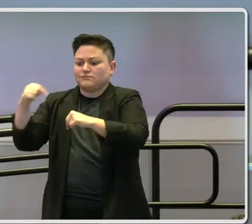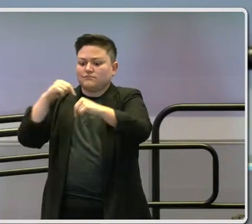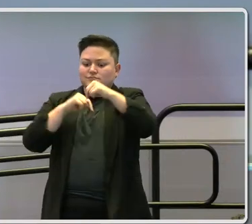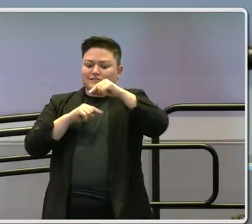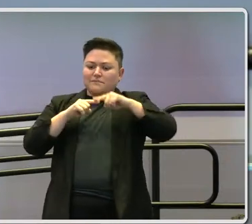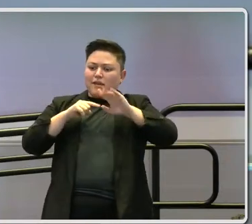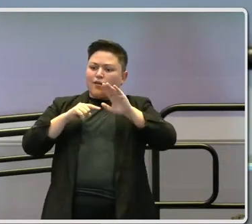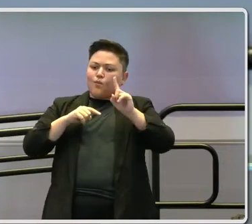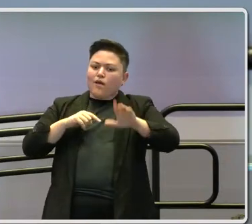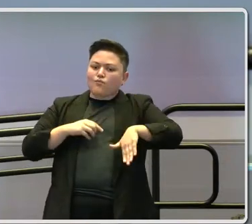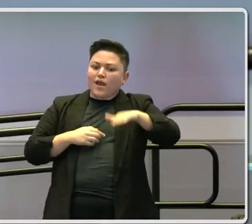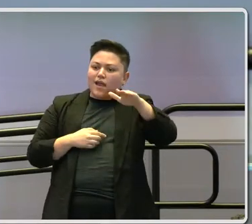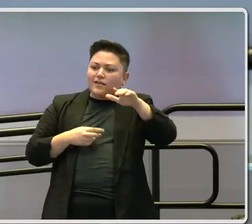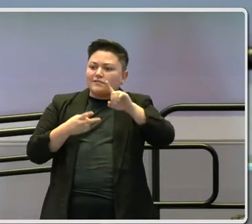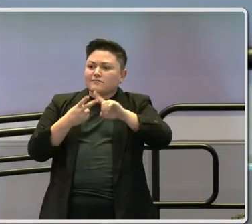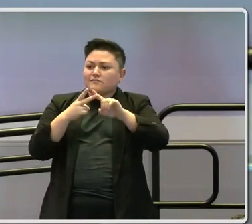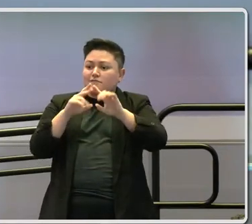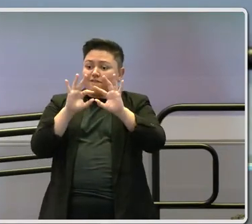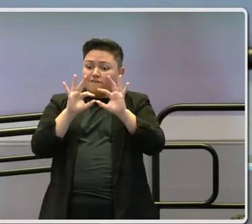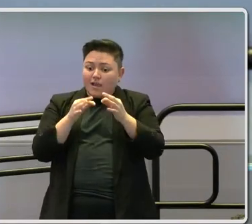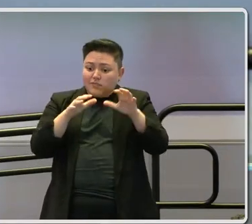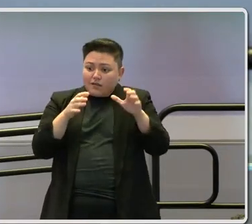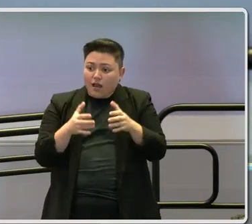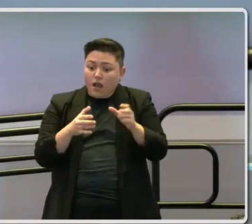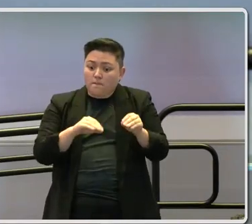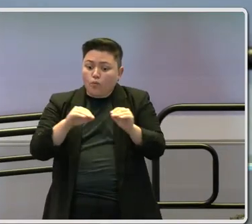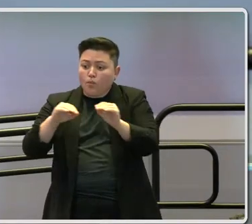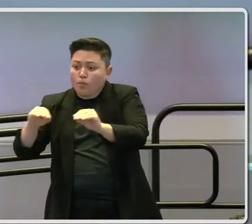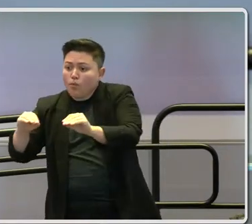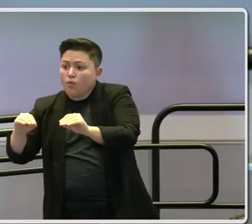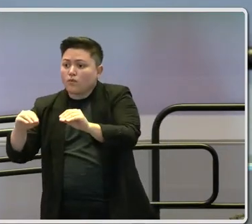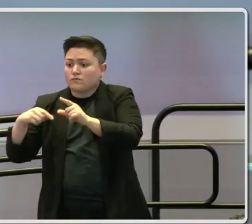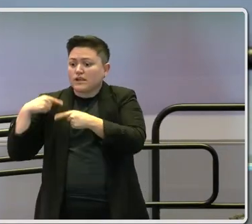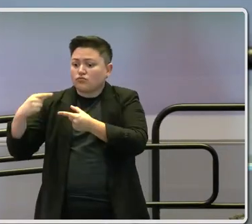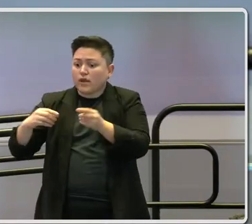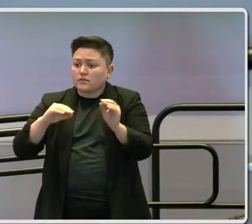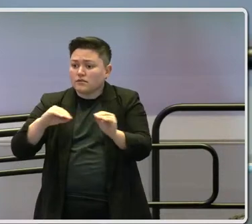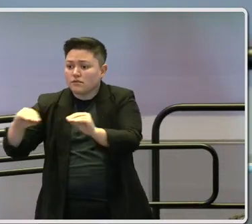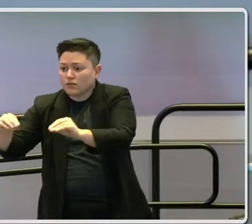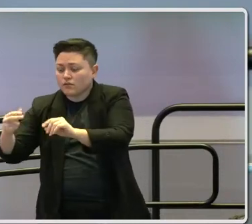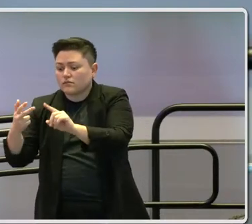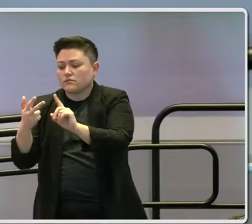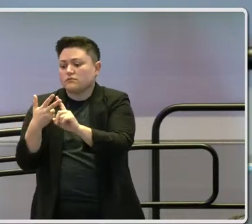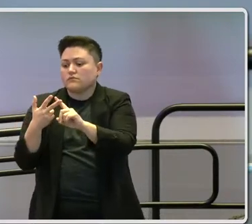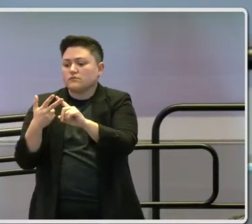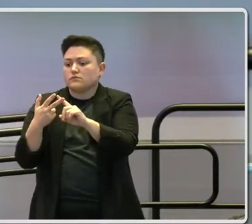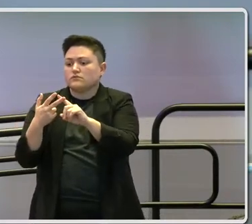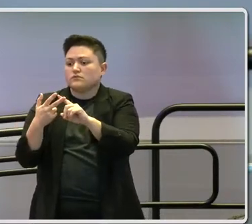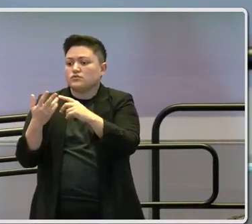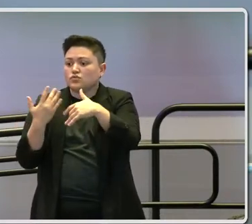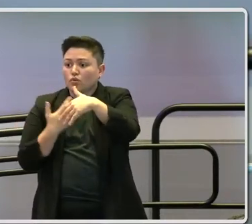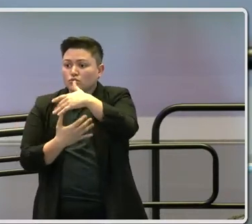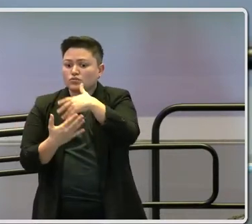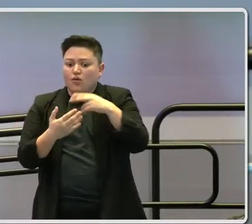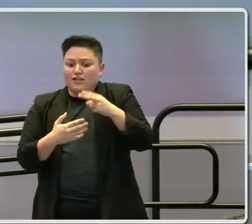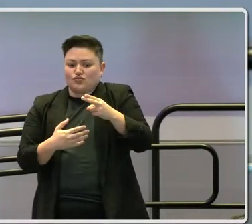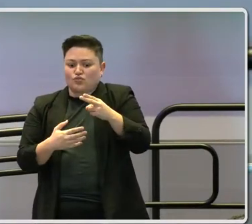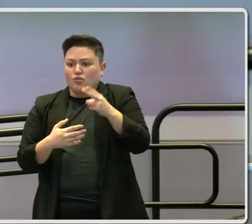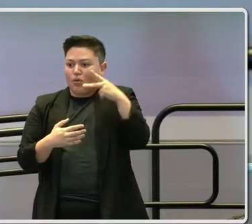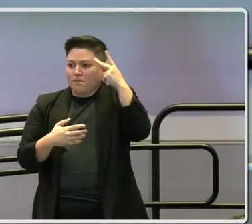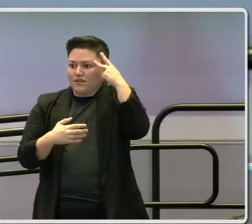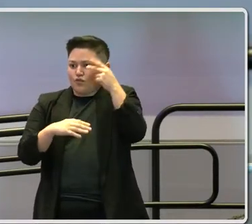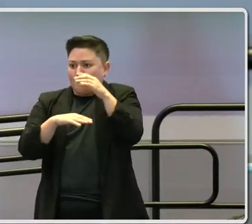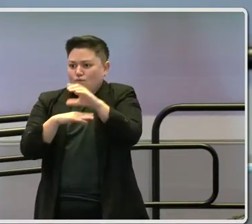raised, familial migration and immigration stories, and the socio-historical political forces during